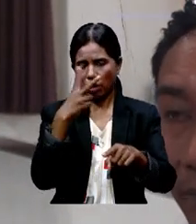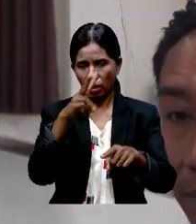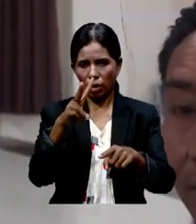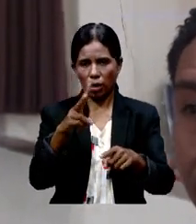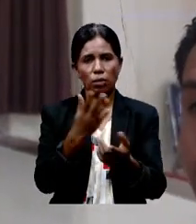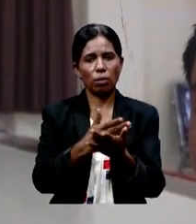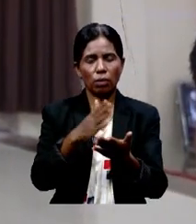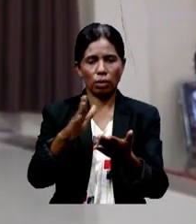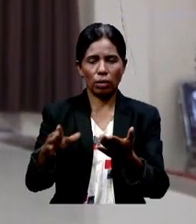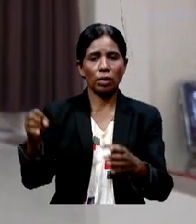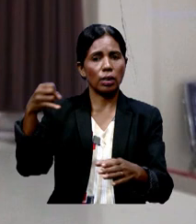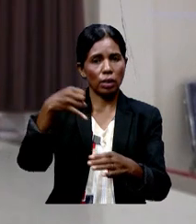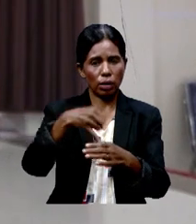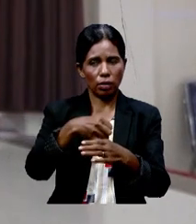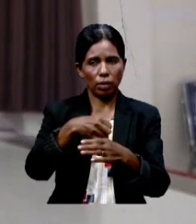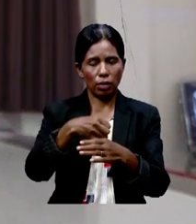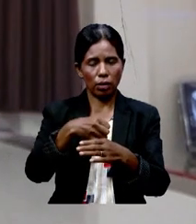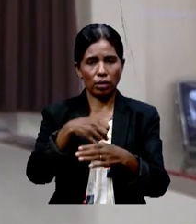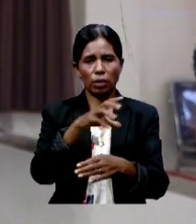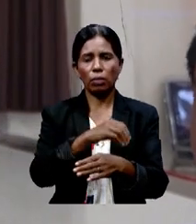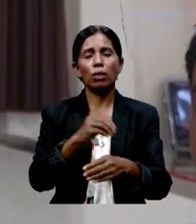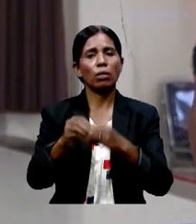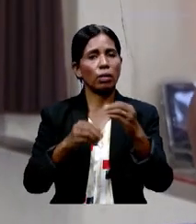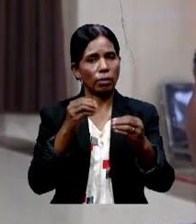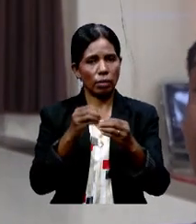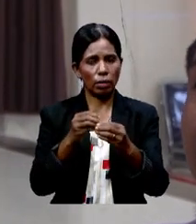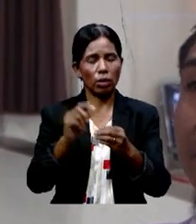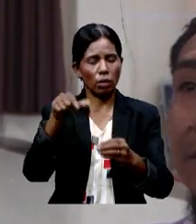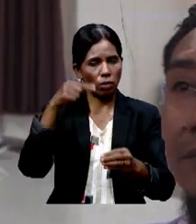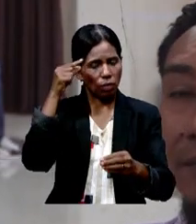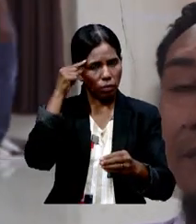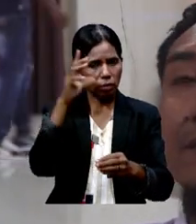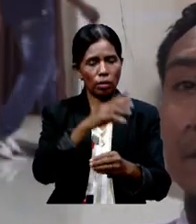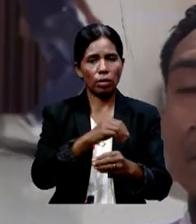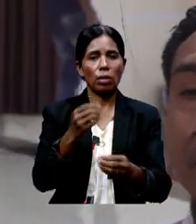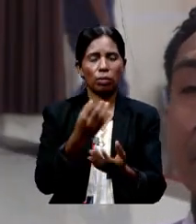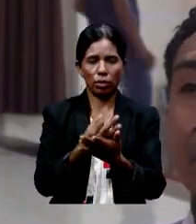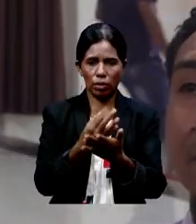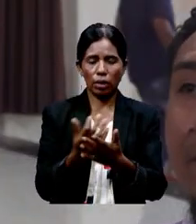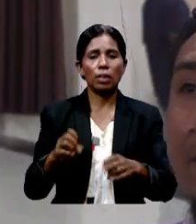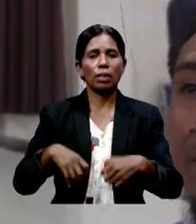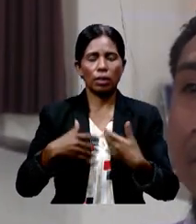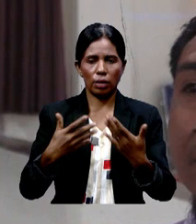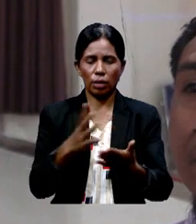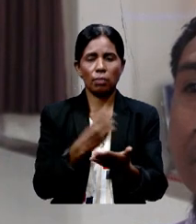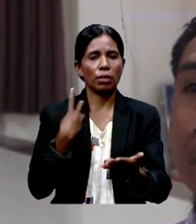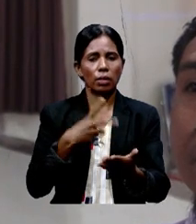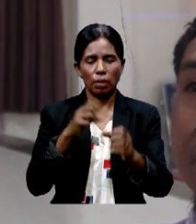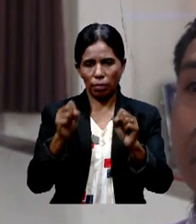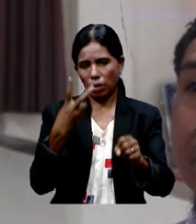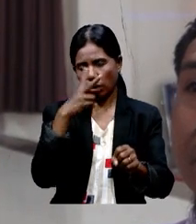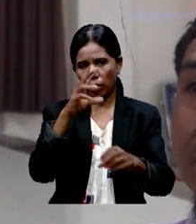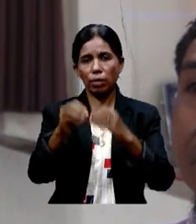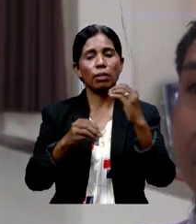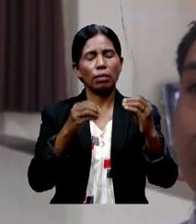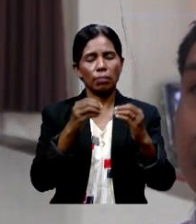the increase in consumption, in government consumption spending, but we're pleased to see the a